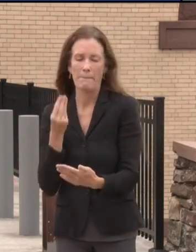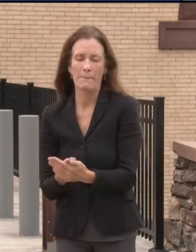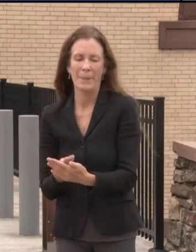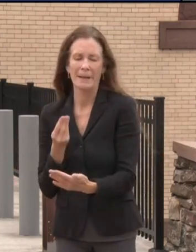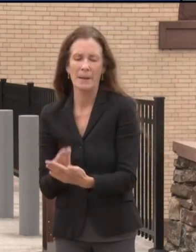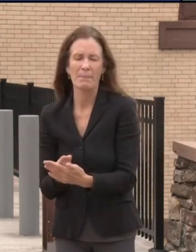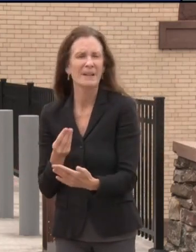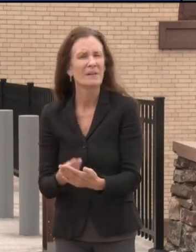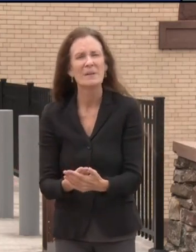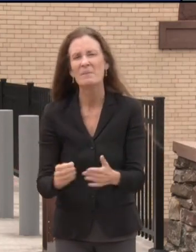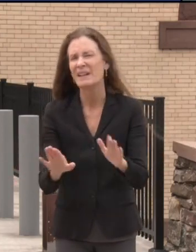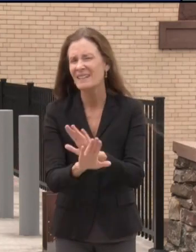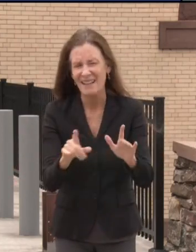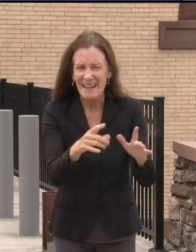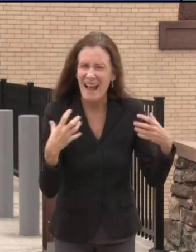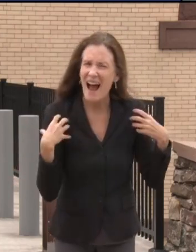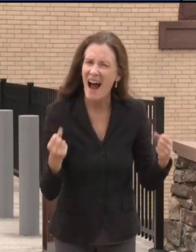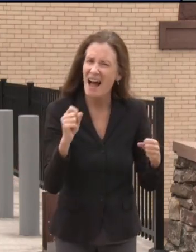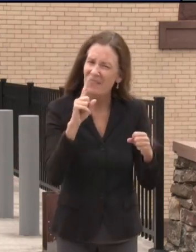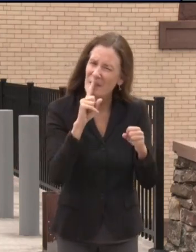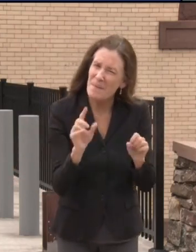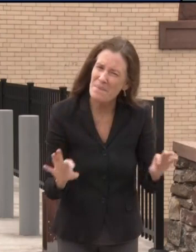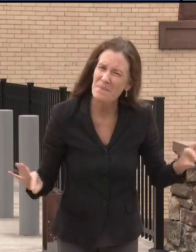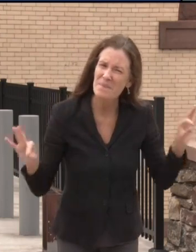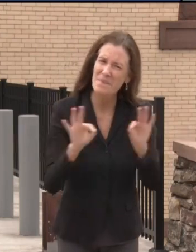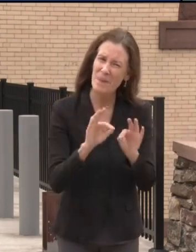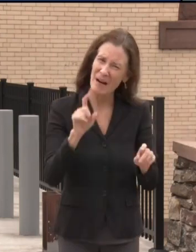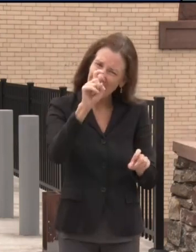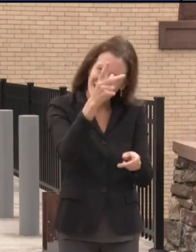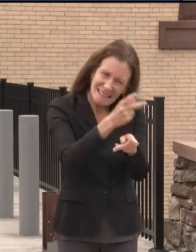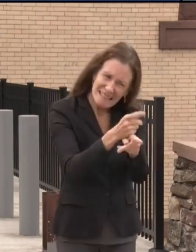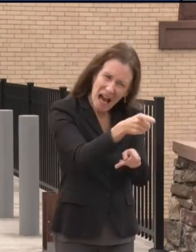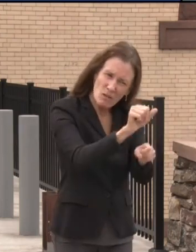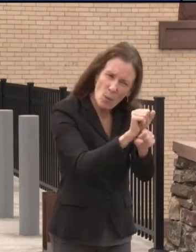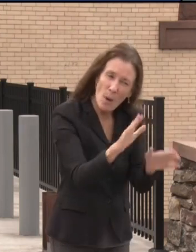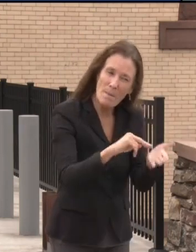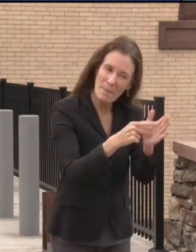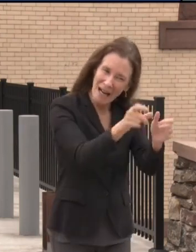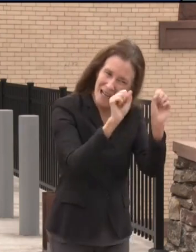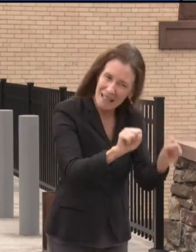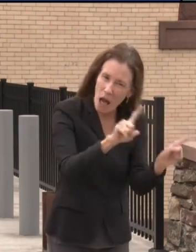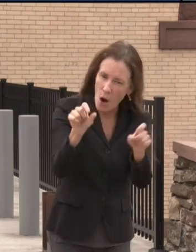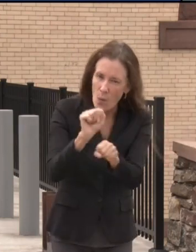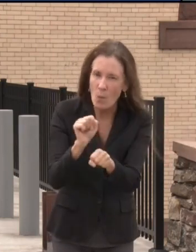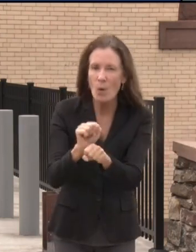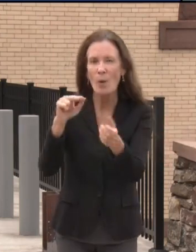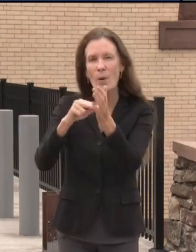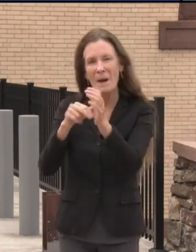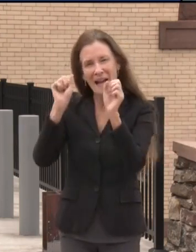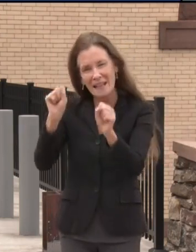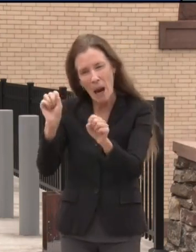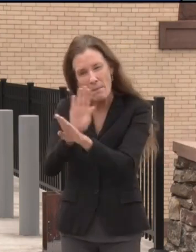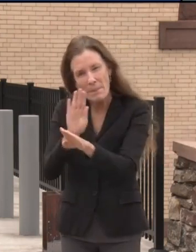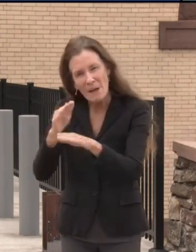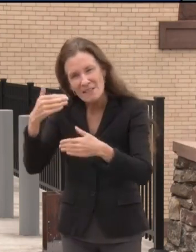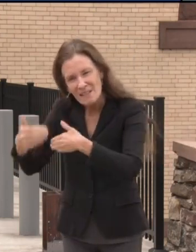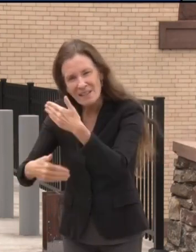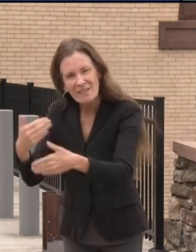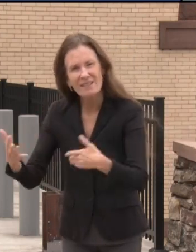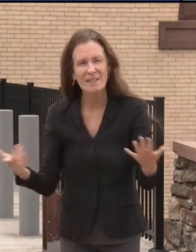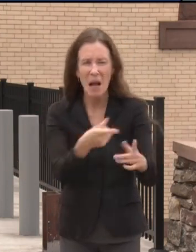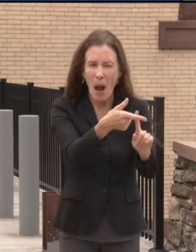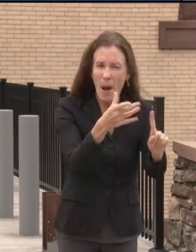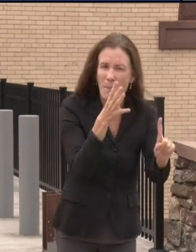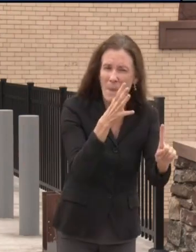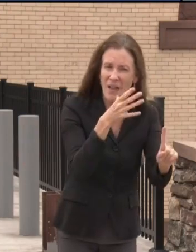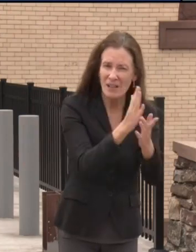good business. What happens when that single mom who's been working in a grocery store is exposed to the virus and is told to stay home and